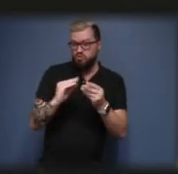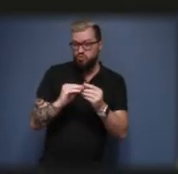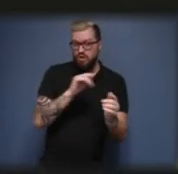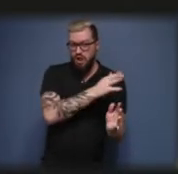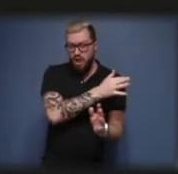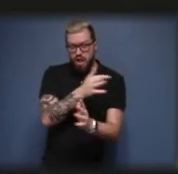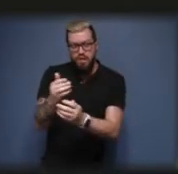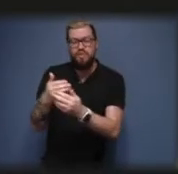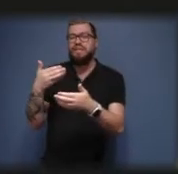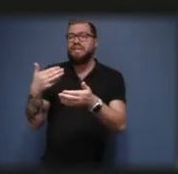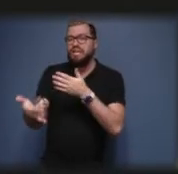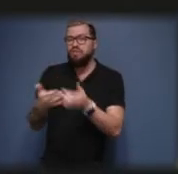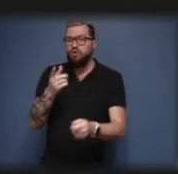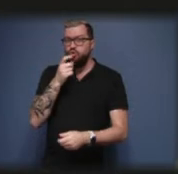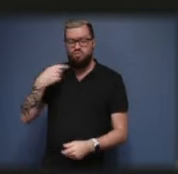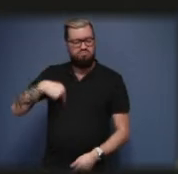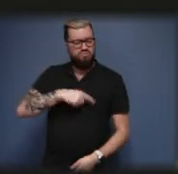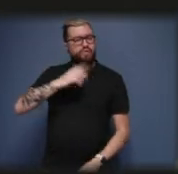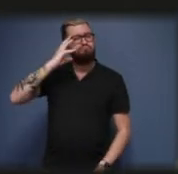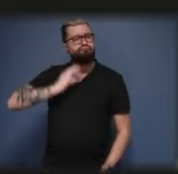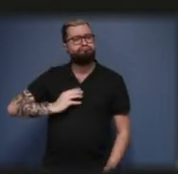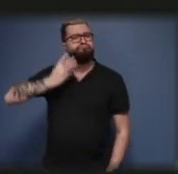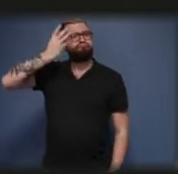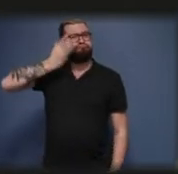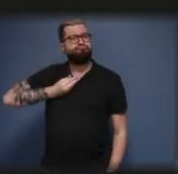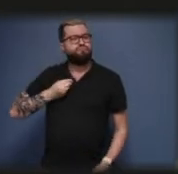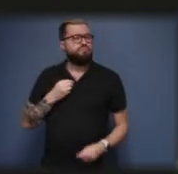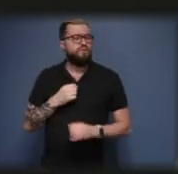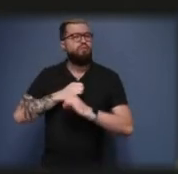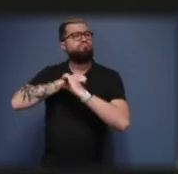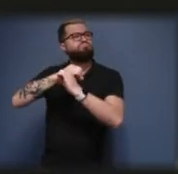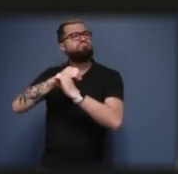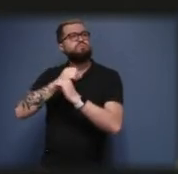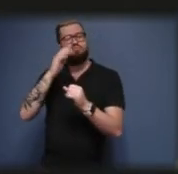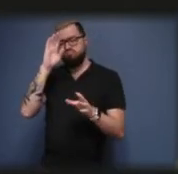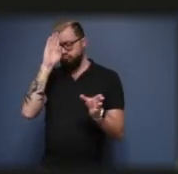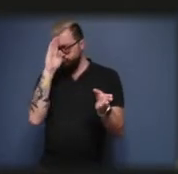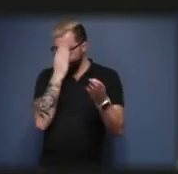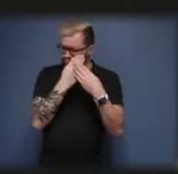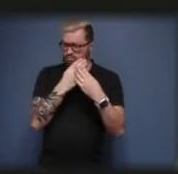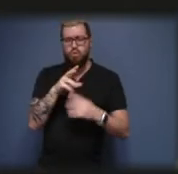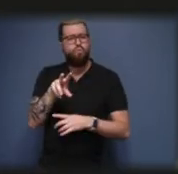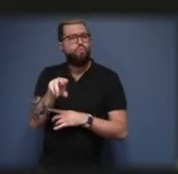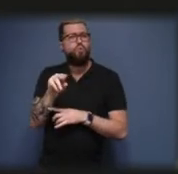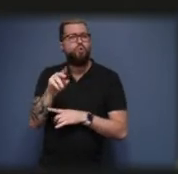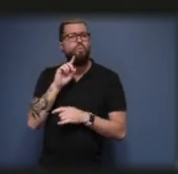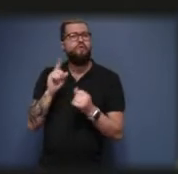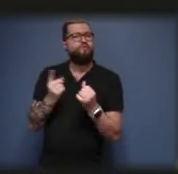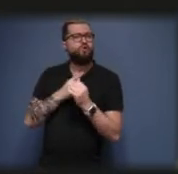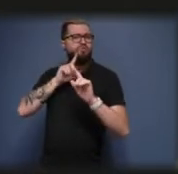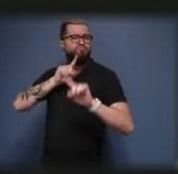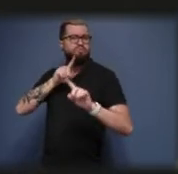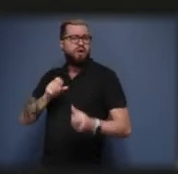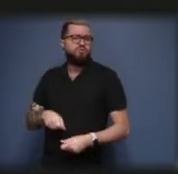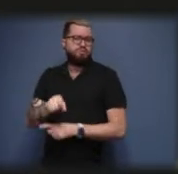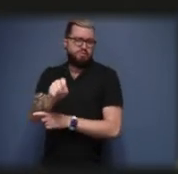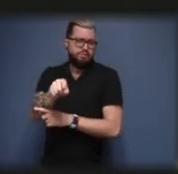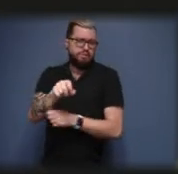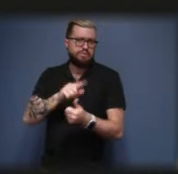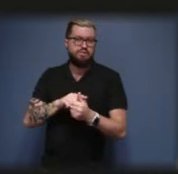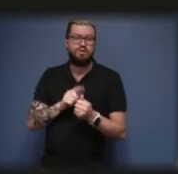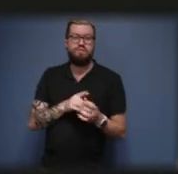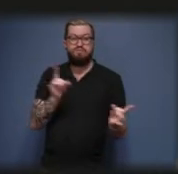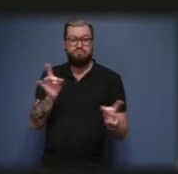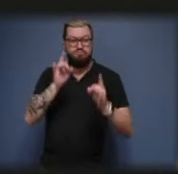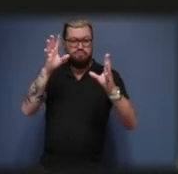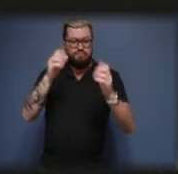Even those of us who have been around the block, we are not immune. We are first responders. The incidents we are charged to